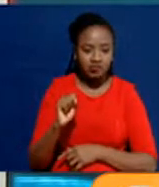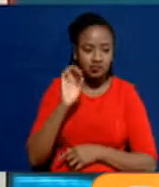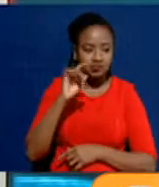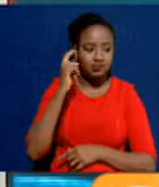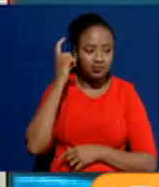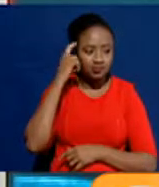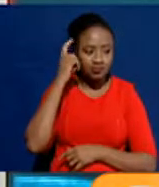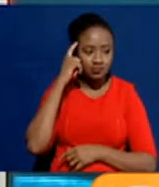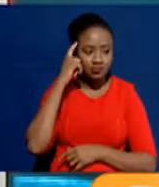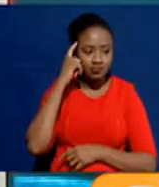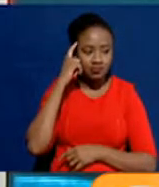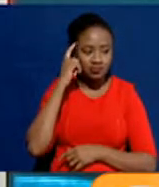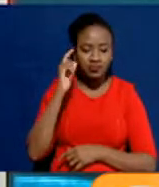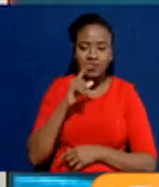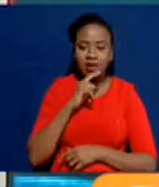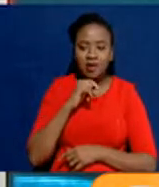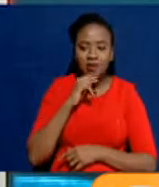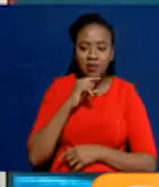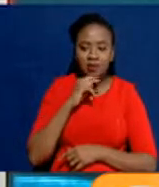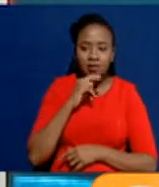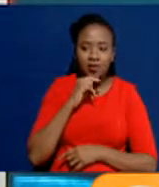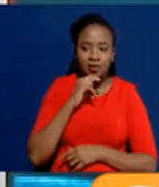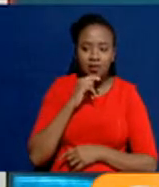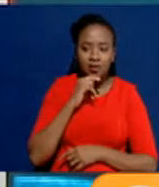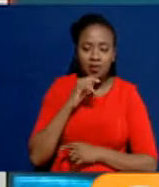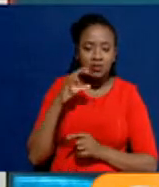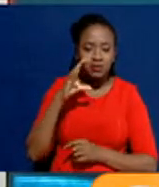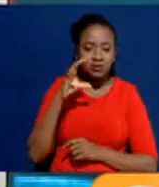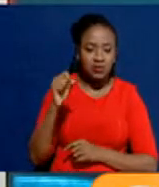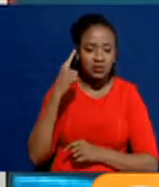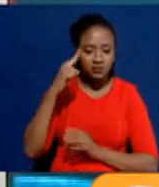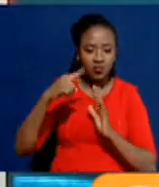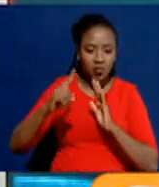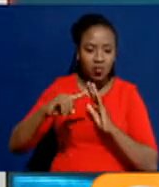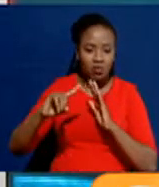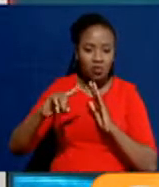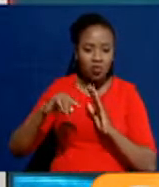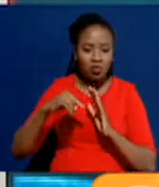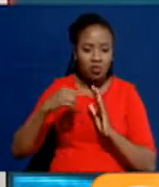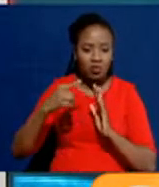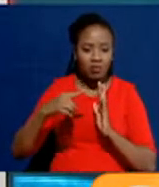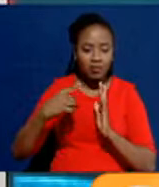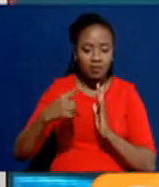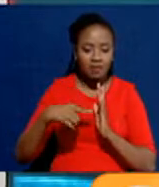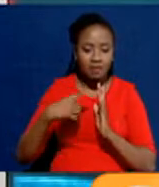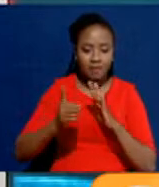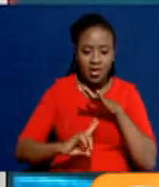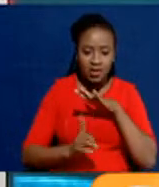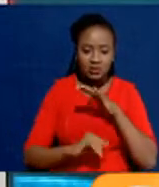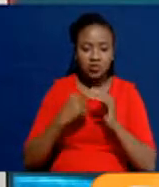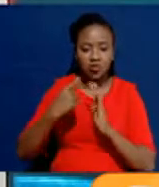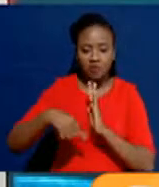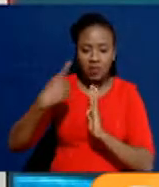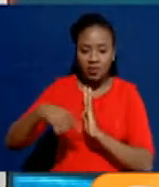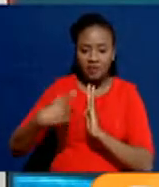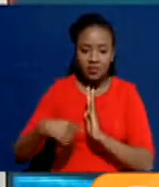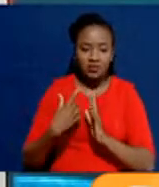gentleman, CAS in the Ministry of Manufacturing, Osiani, David, yes, David Osiani. That's right, yeah. And